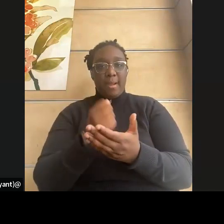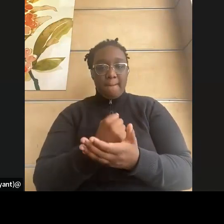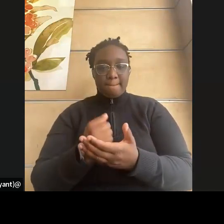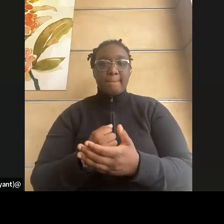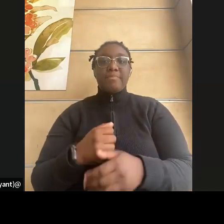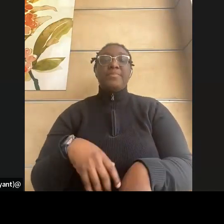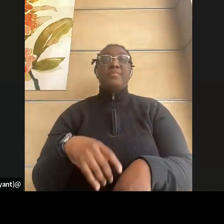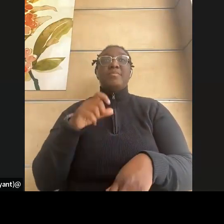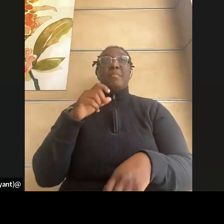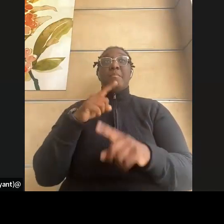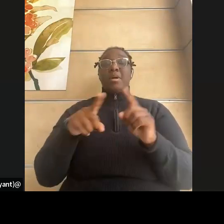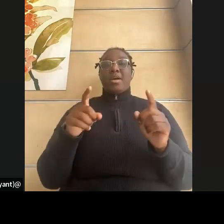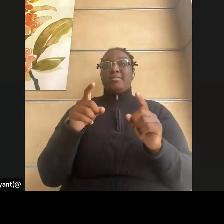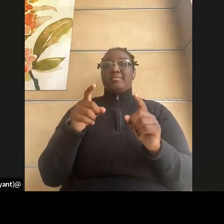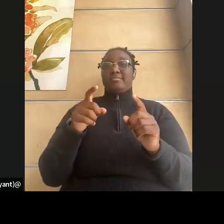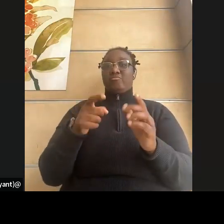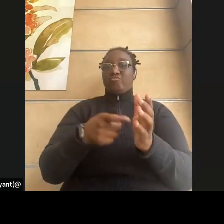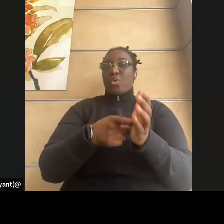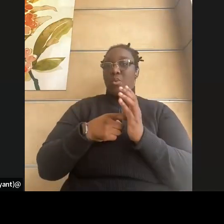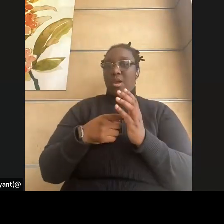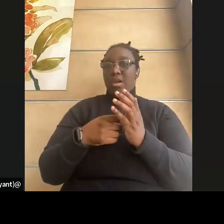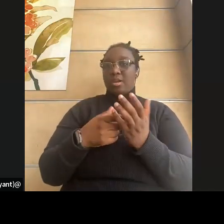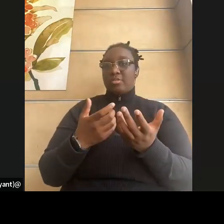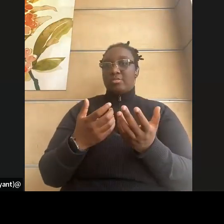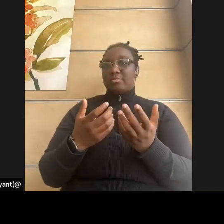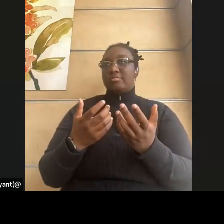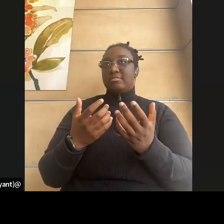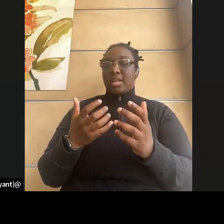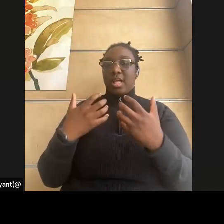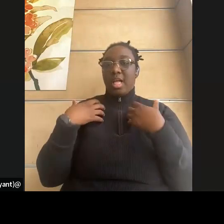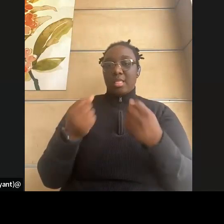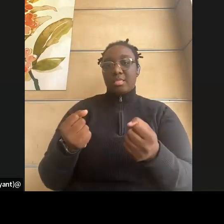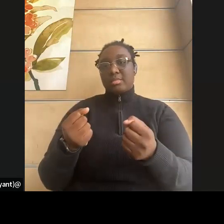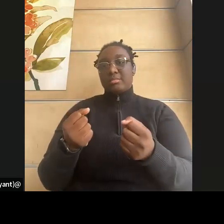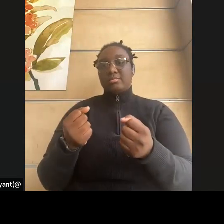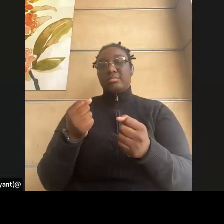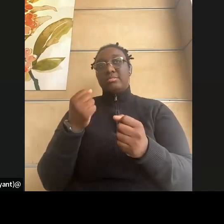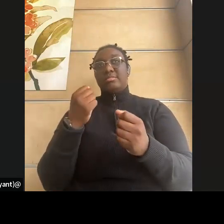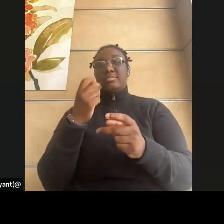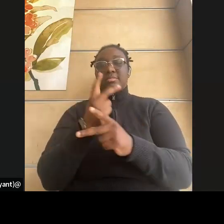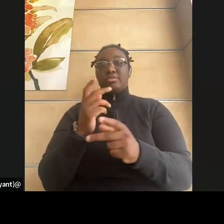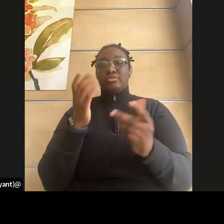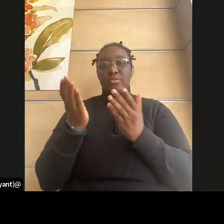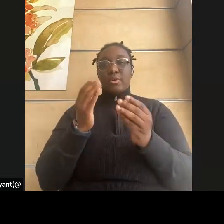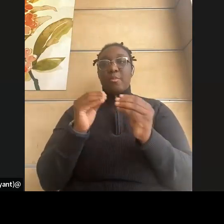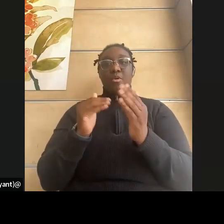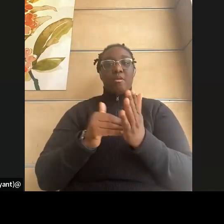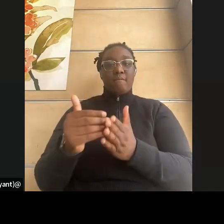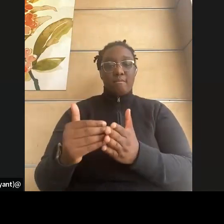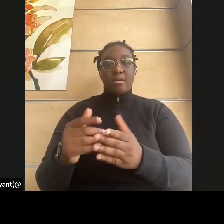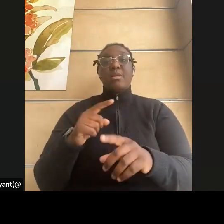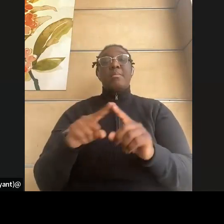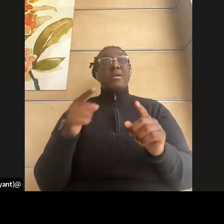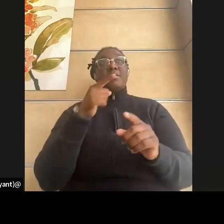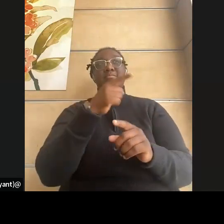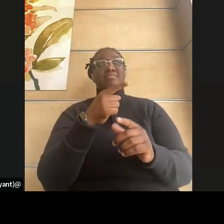barrier is the knowledge, not only of our employees on how to use these new technologies, but